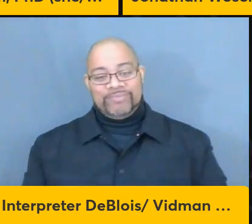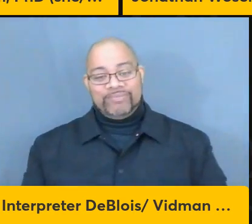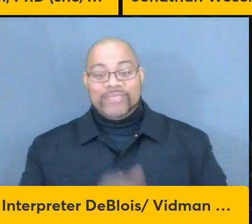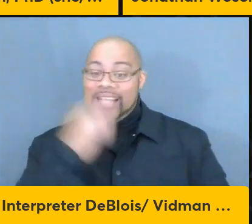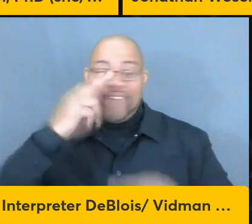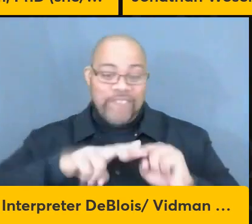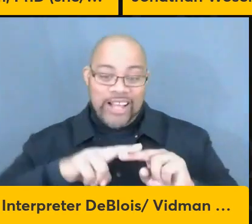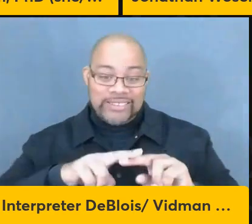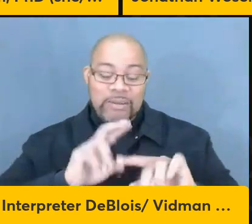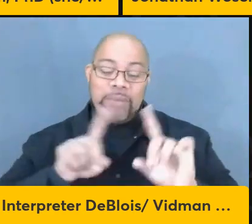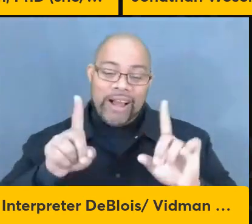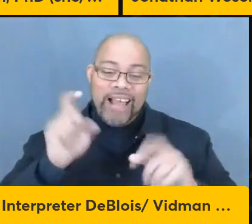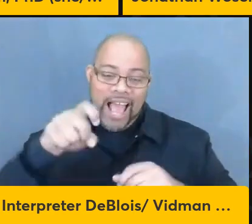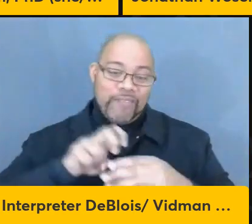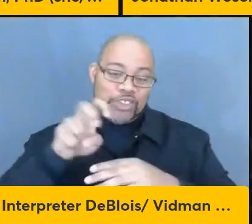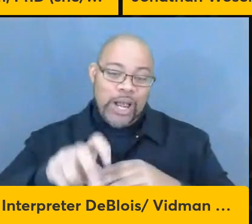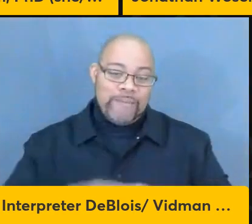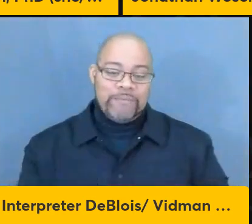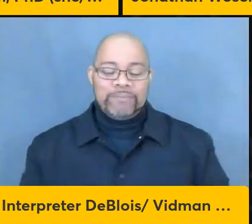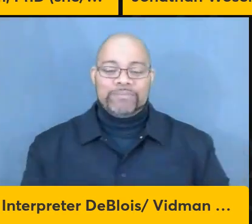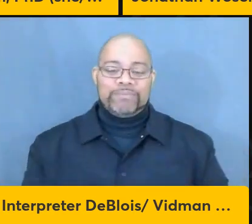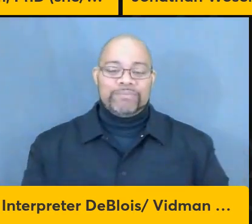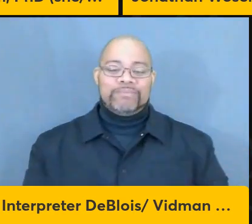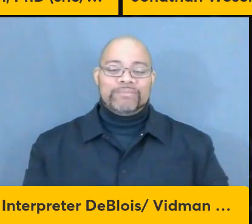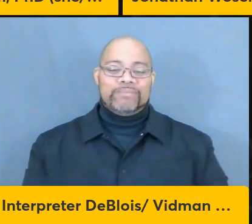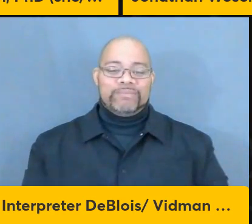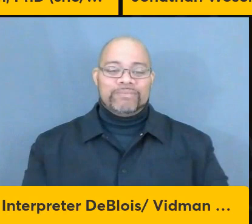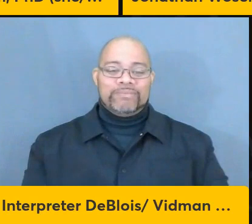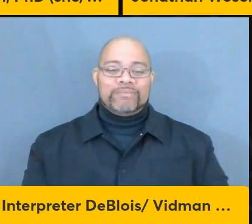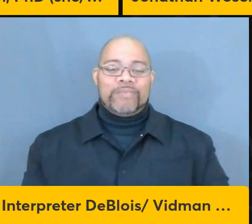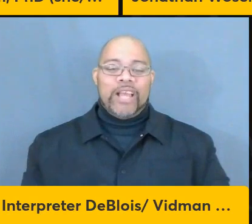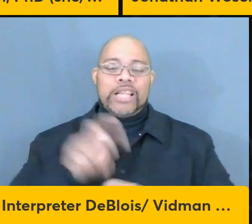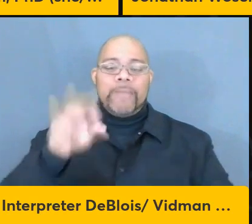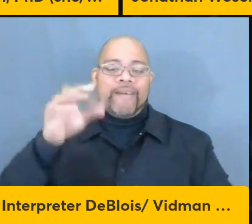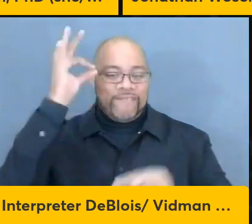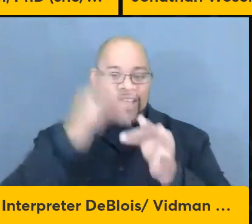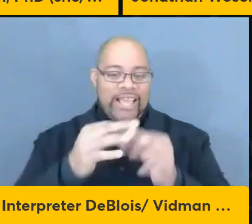fun, but you got to jump. It's fun in the water. Leap of faith.